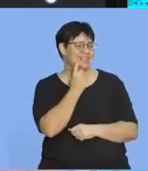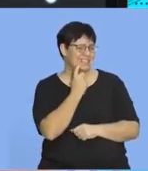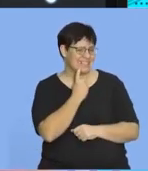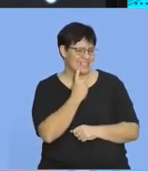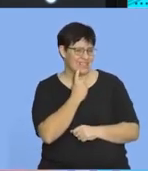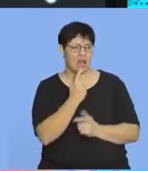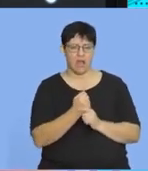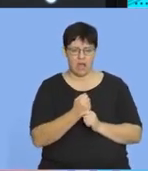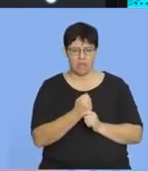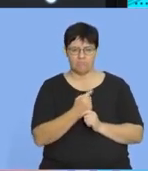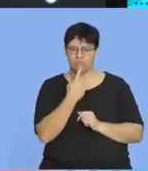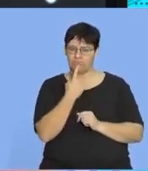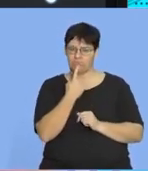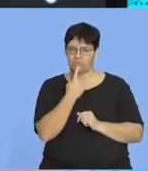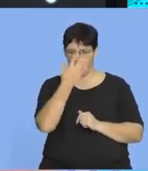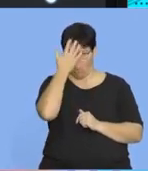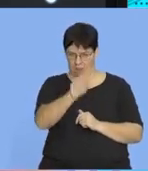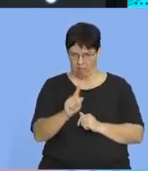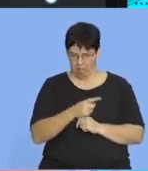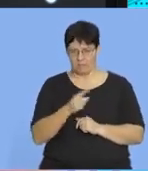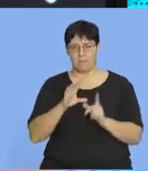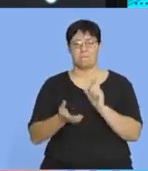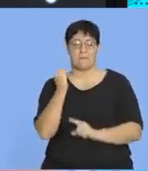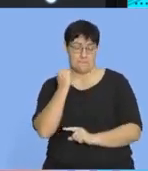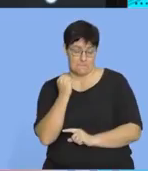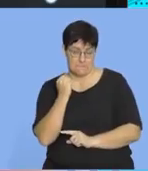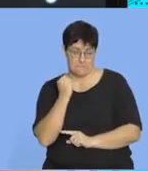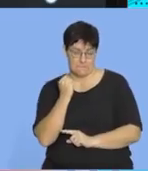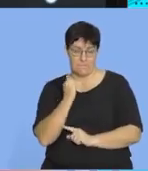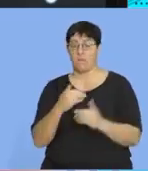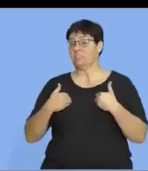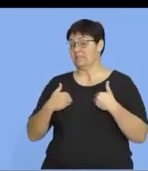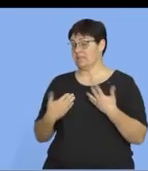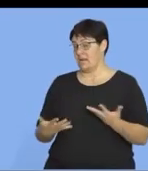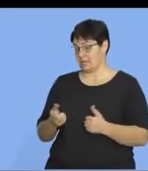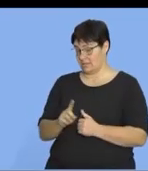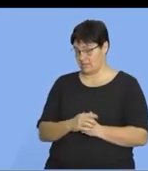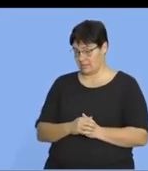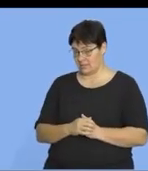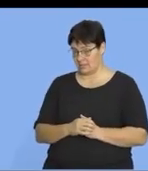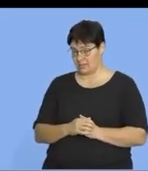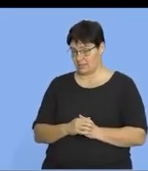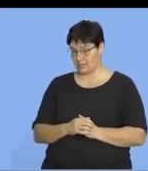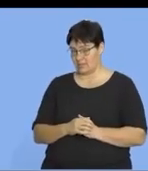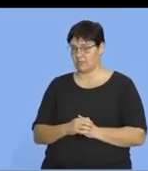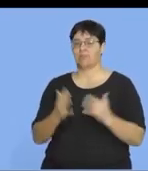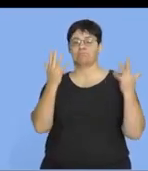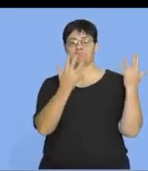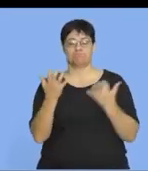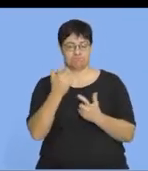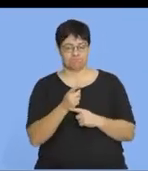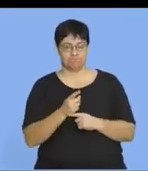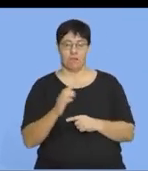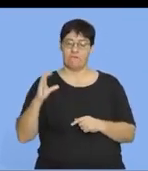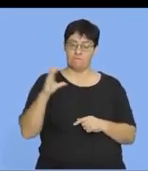find something you know. So let's start with how I would calculate his